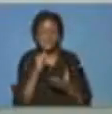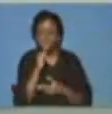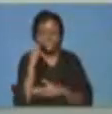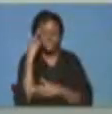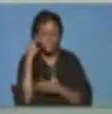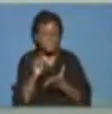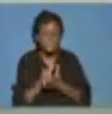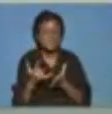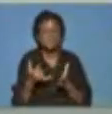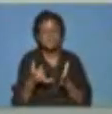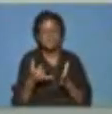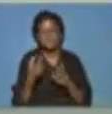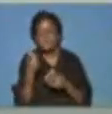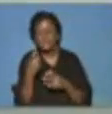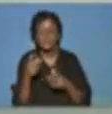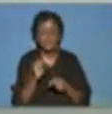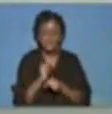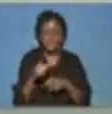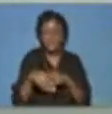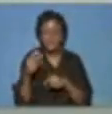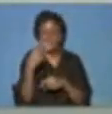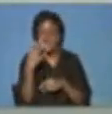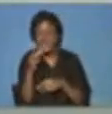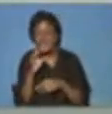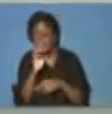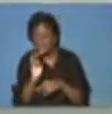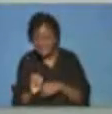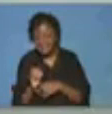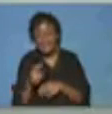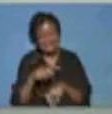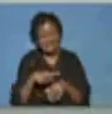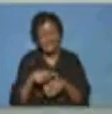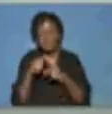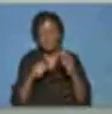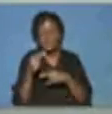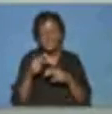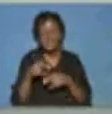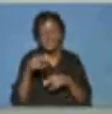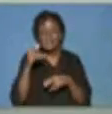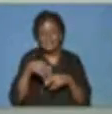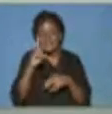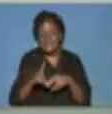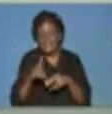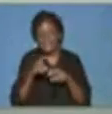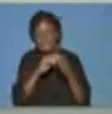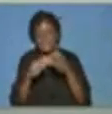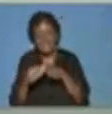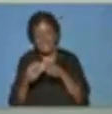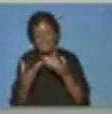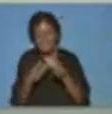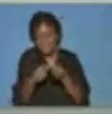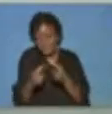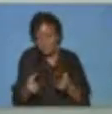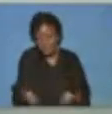working out of this 1960s era building downtown that is literally crumbling, but there are